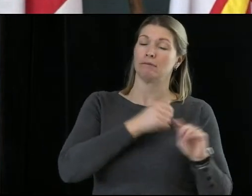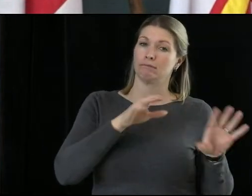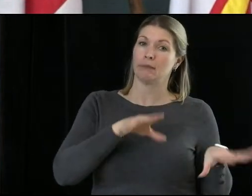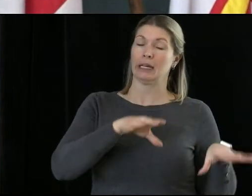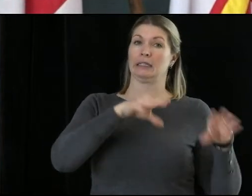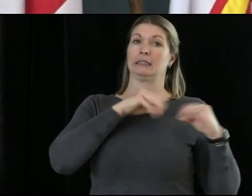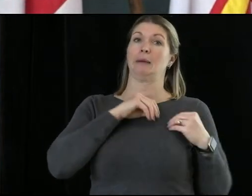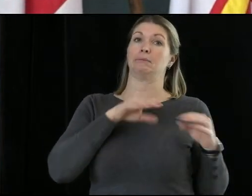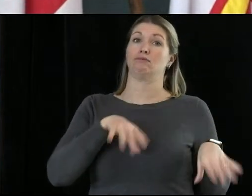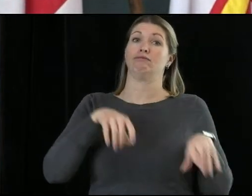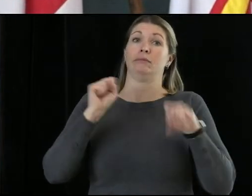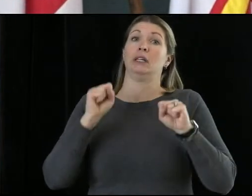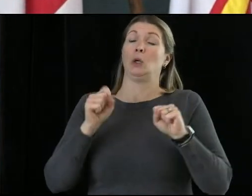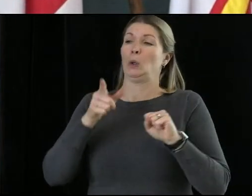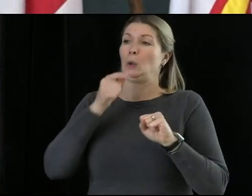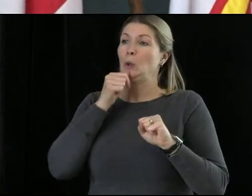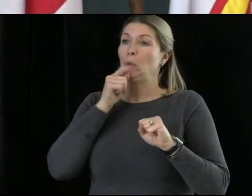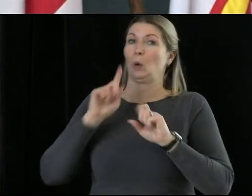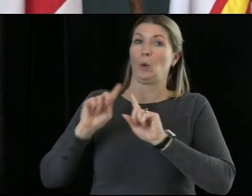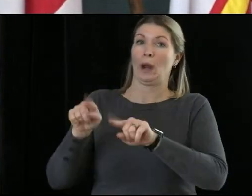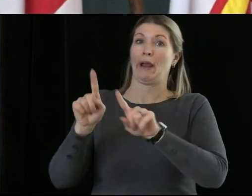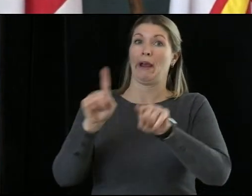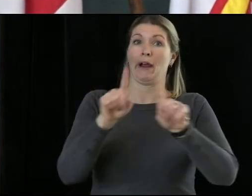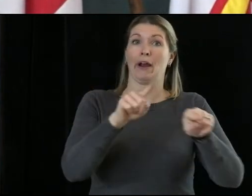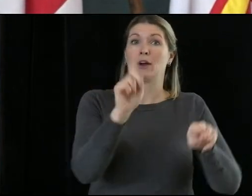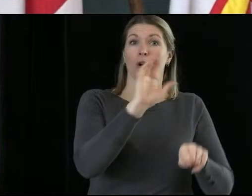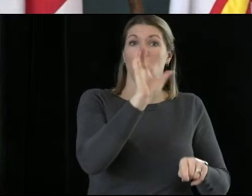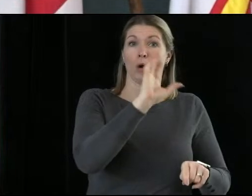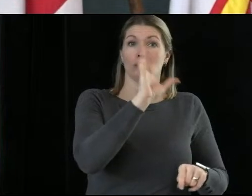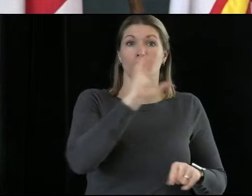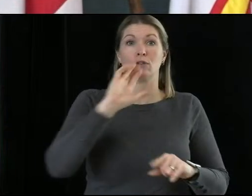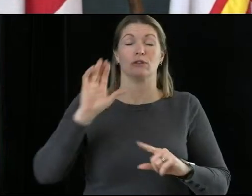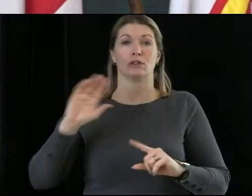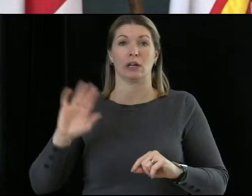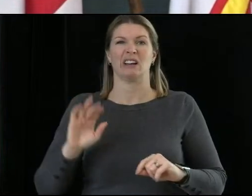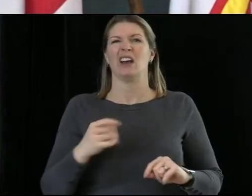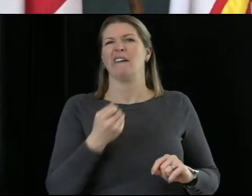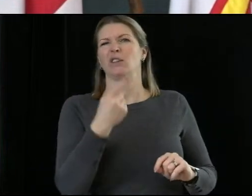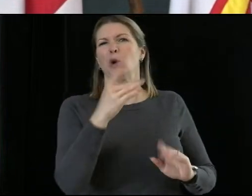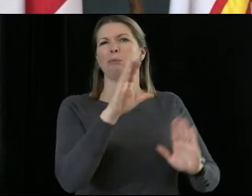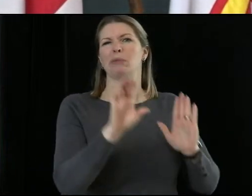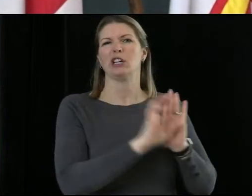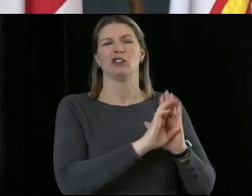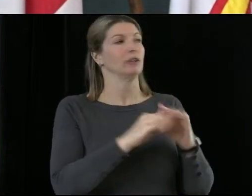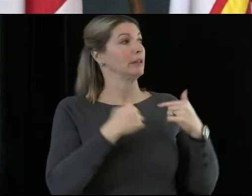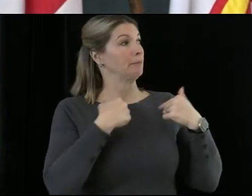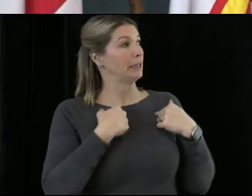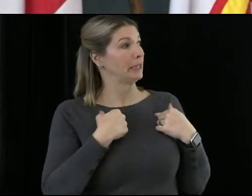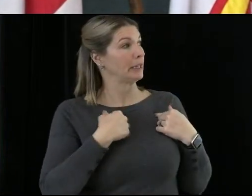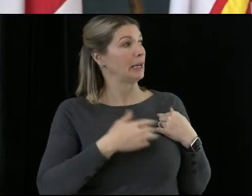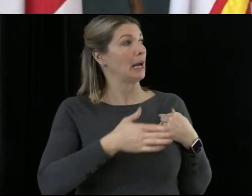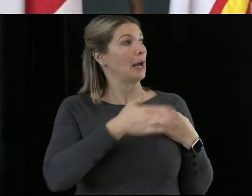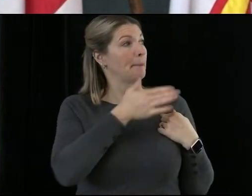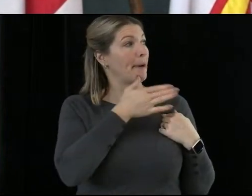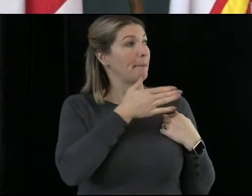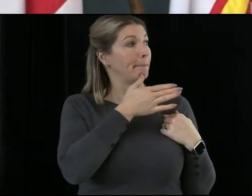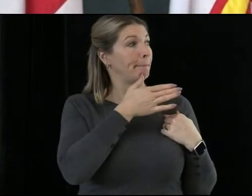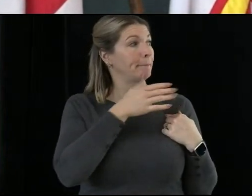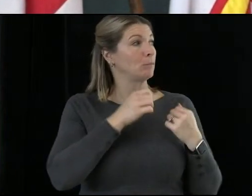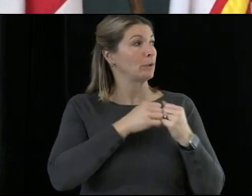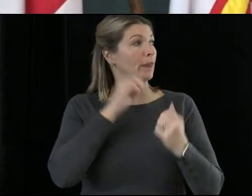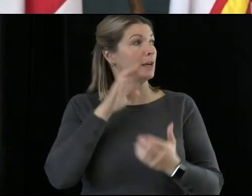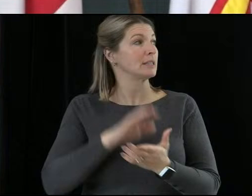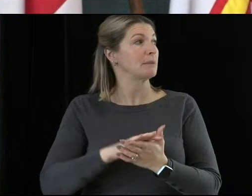husband. And I just want to flip through some of the pictures from that time. So this is me, my mom who's here with her husband,